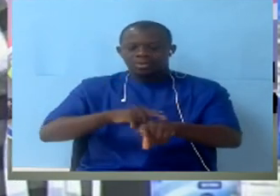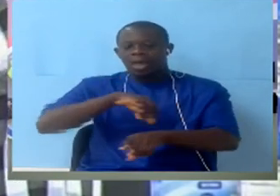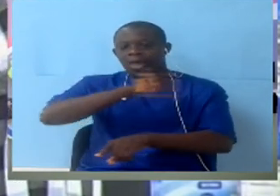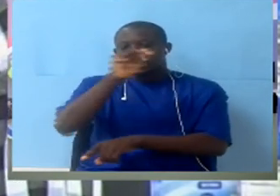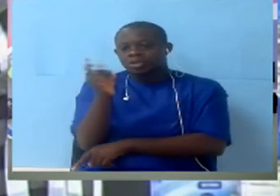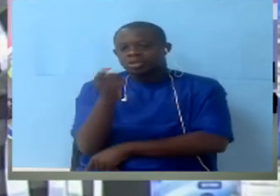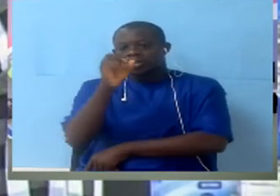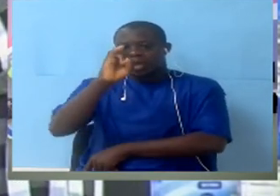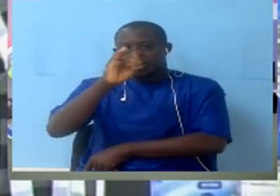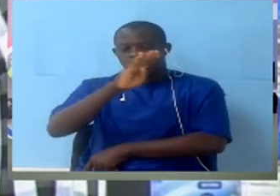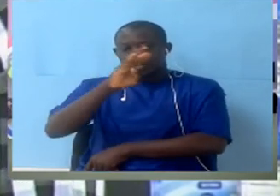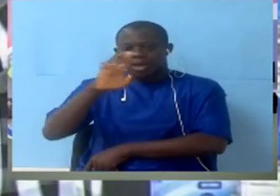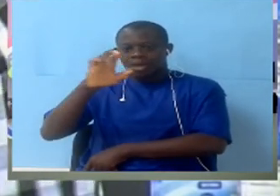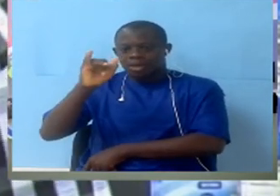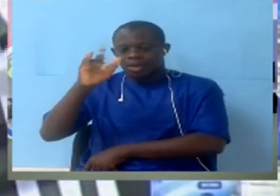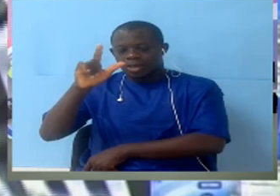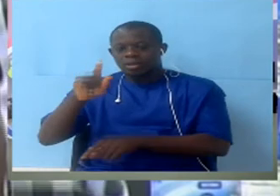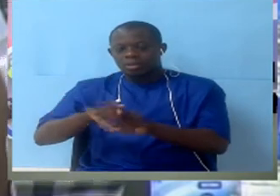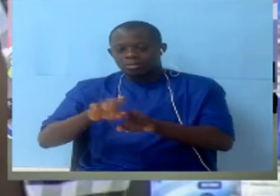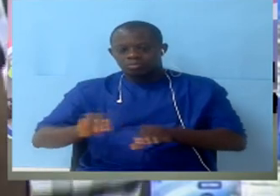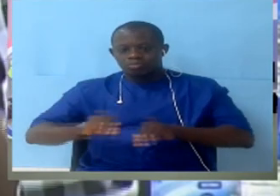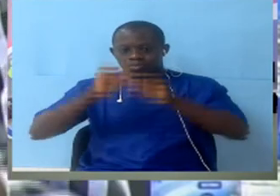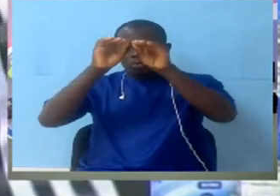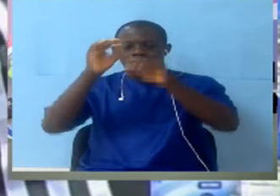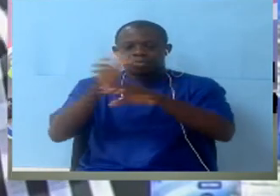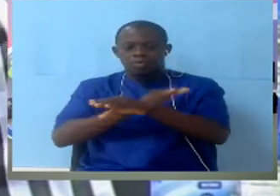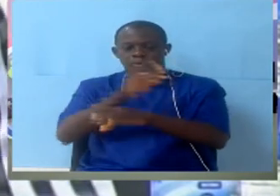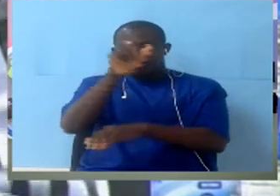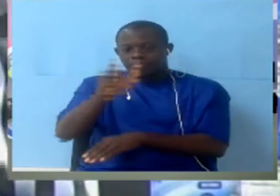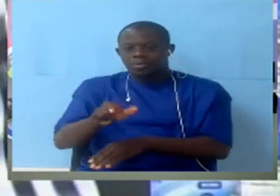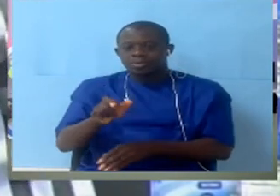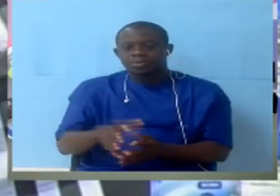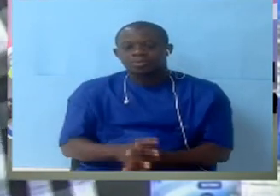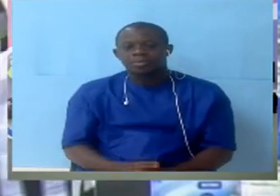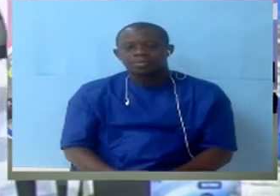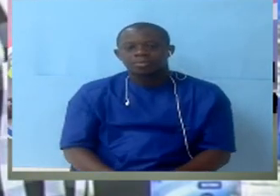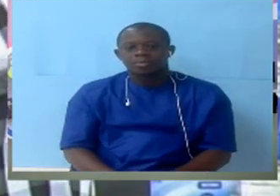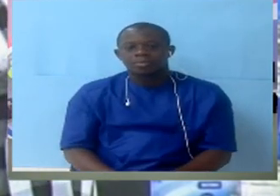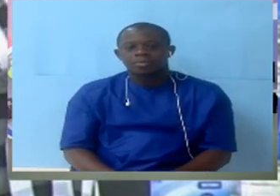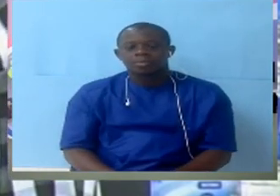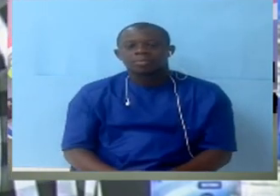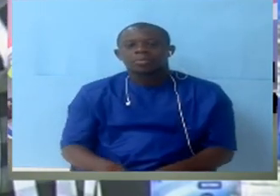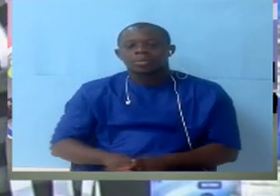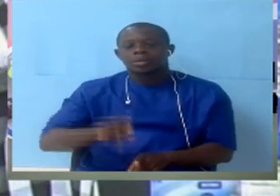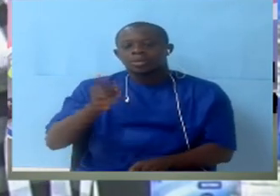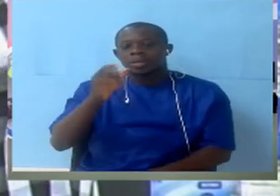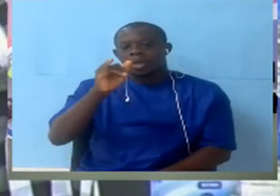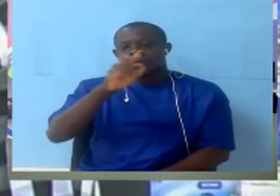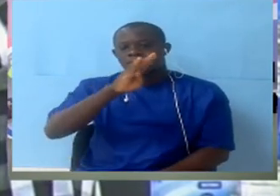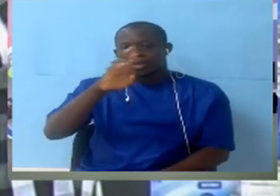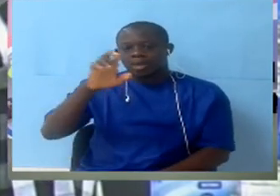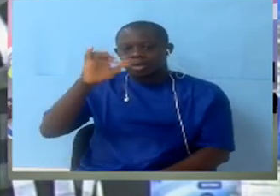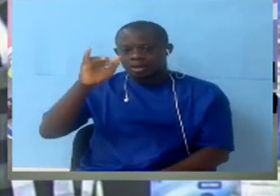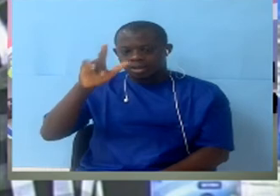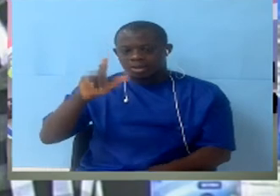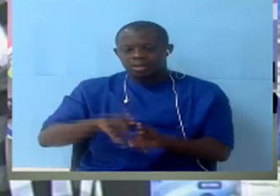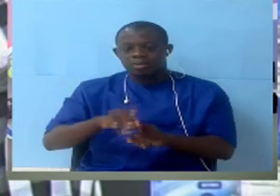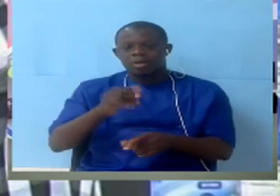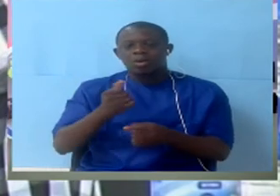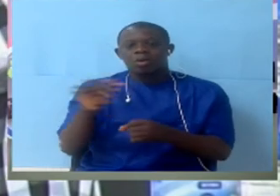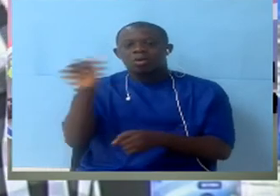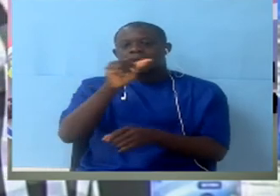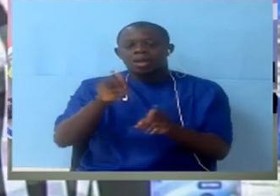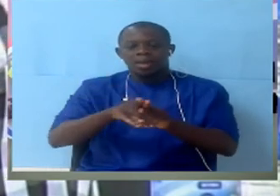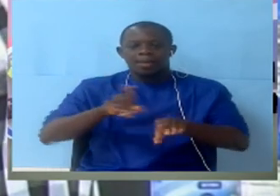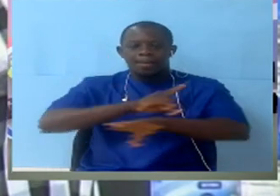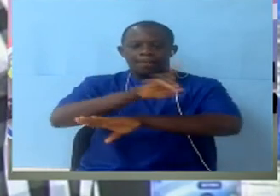promoted ahead of him. Jibril went up to the lieutenant colonel. Why these people are still captain? Jibril went to the level of lieutenant colonel when these people